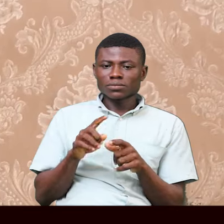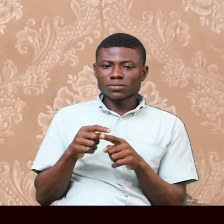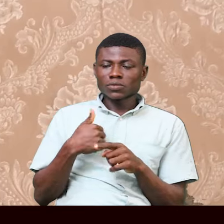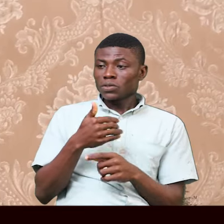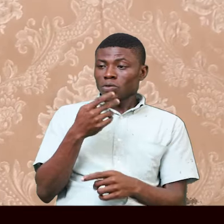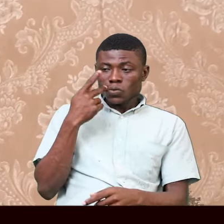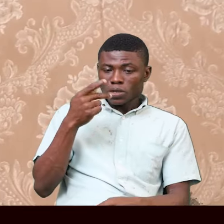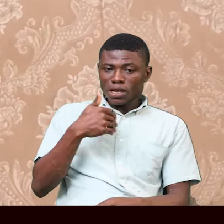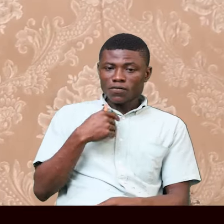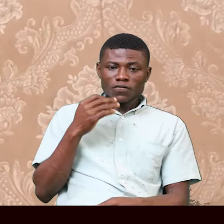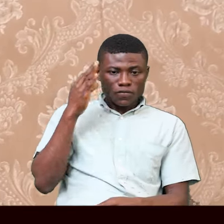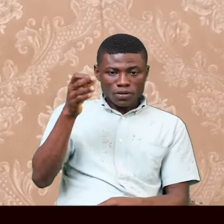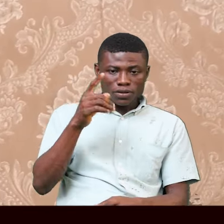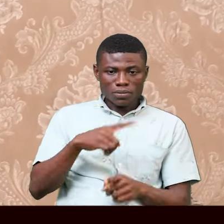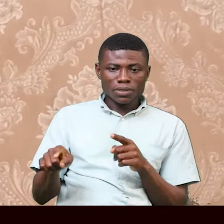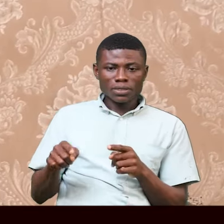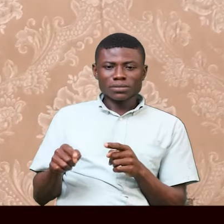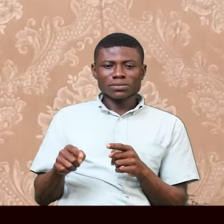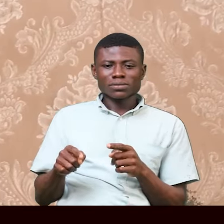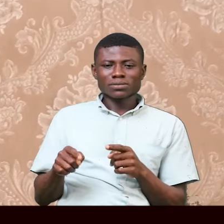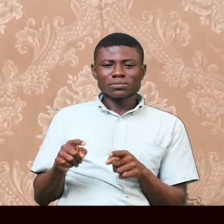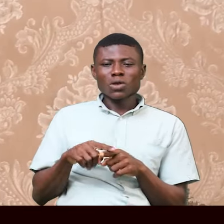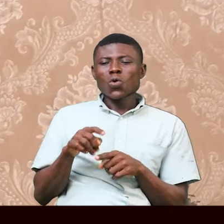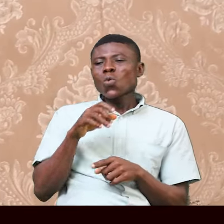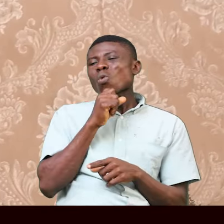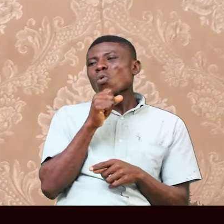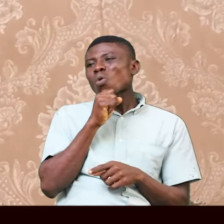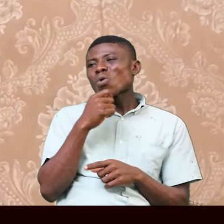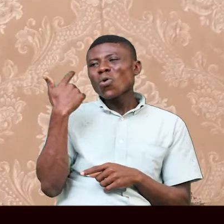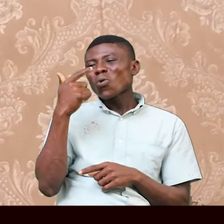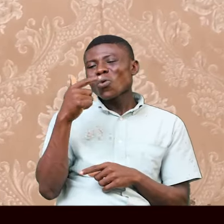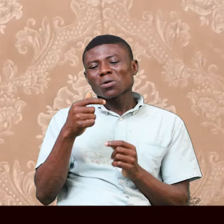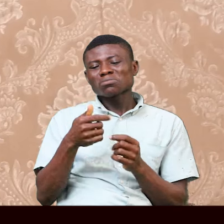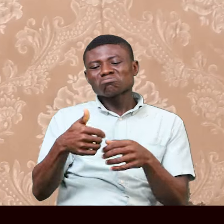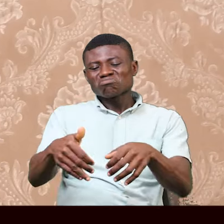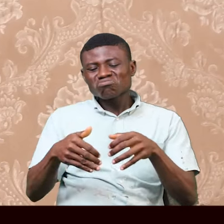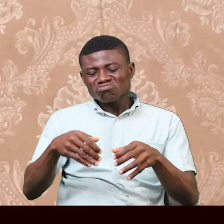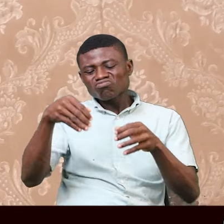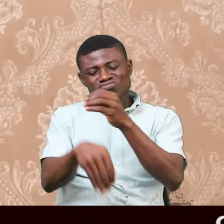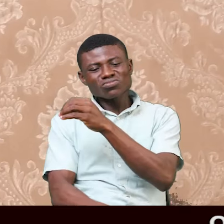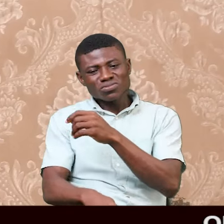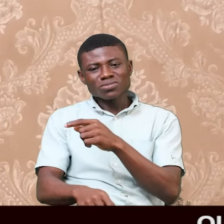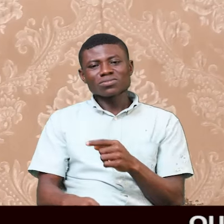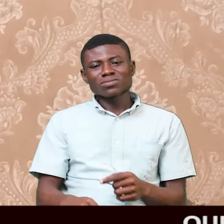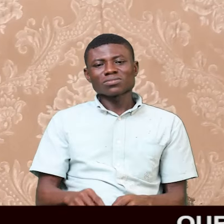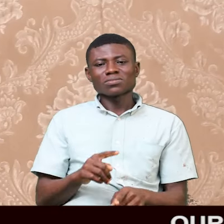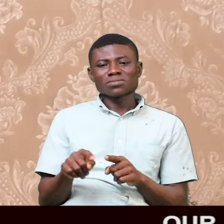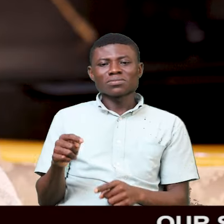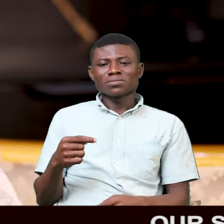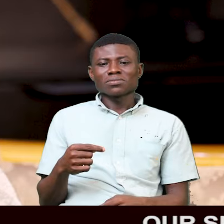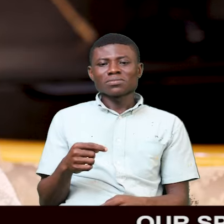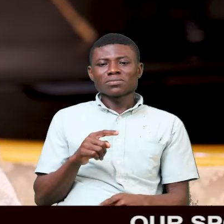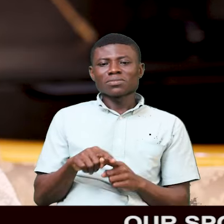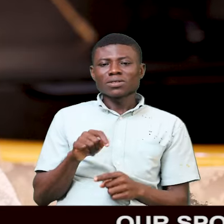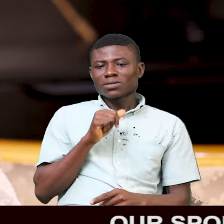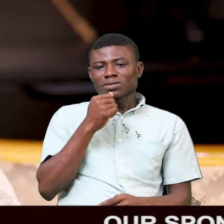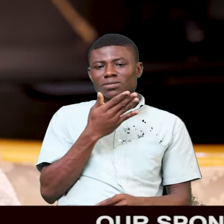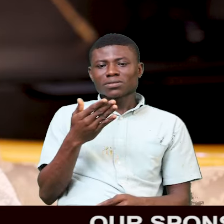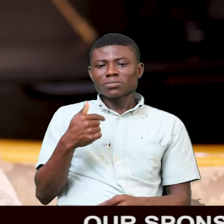a future. But it was buried as a gold nugget. Okay. Eshefem. Inti na enya